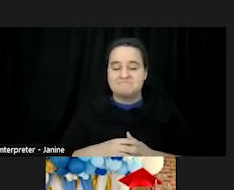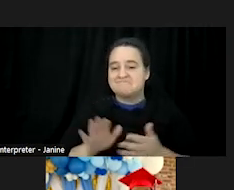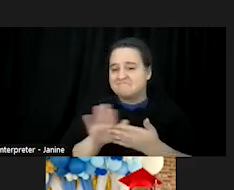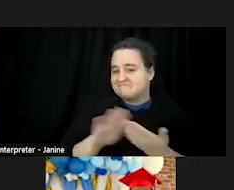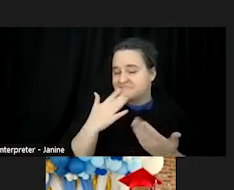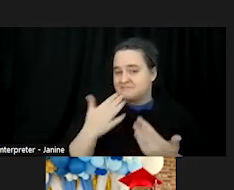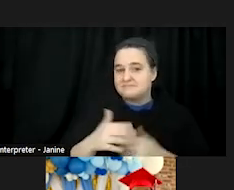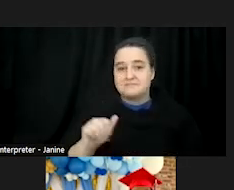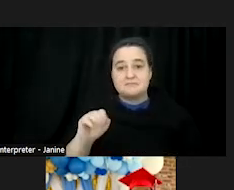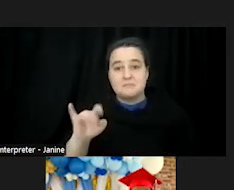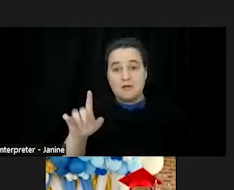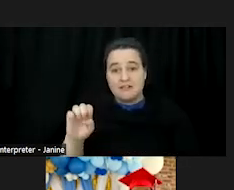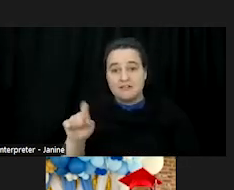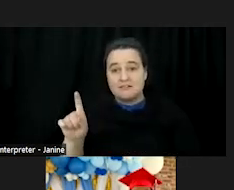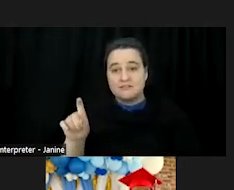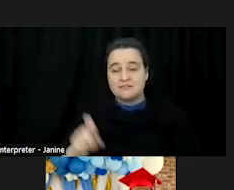Amelie?